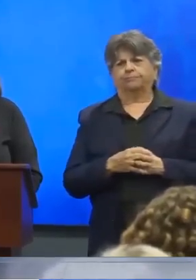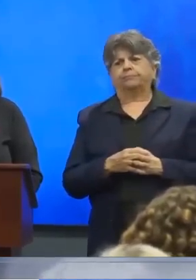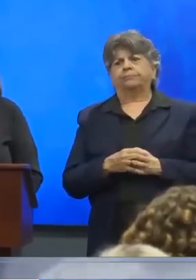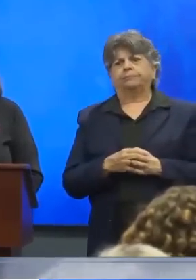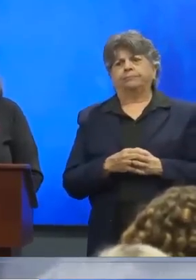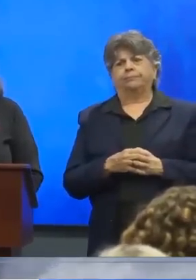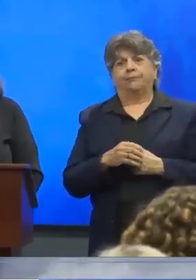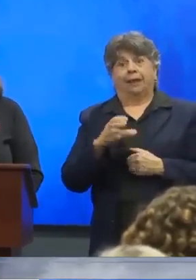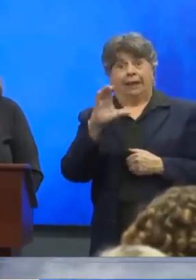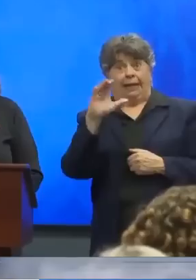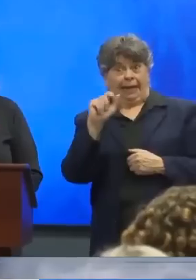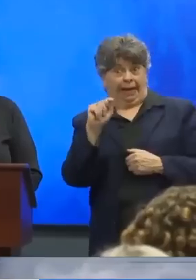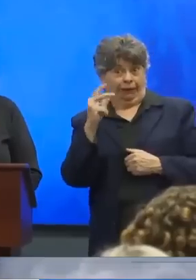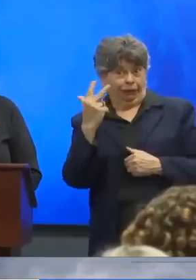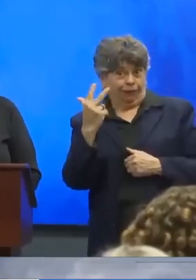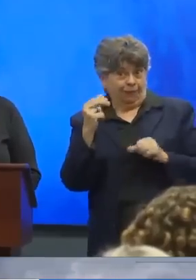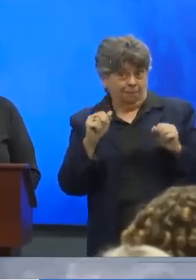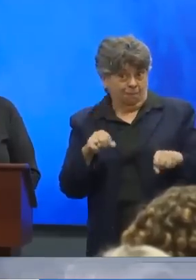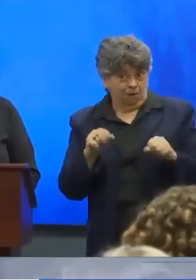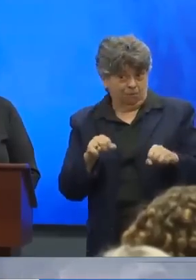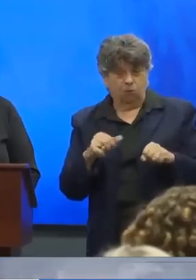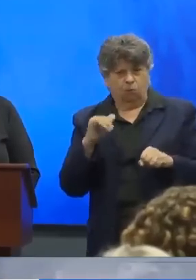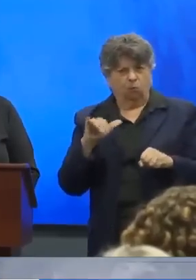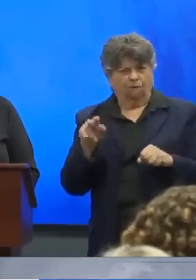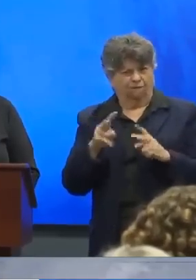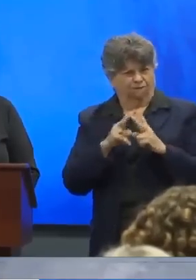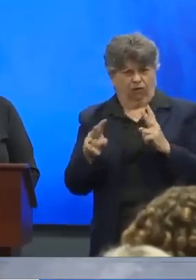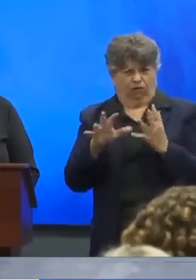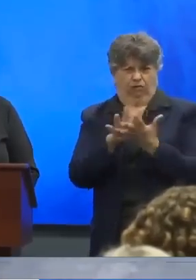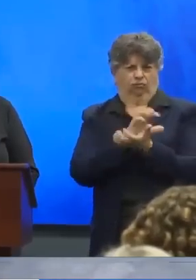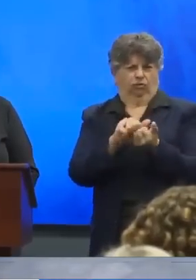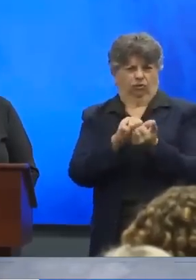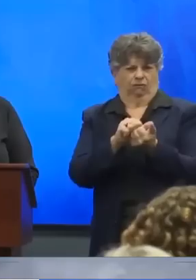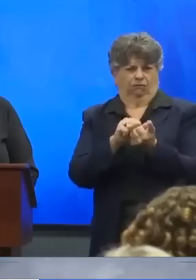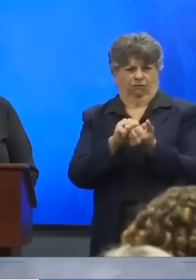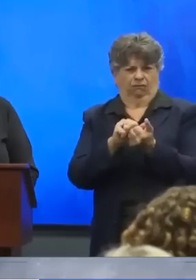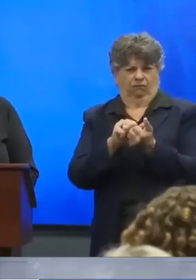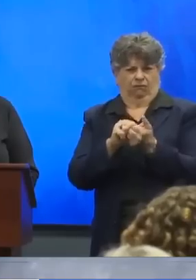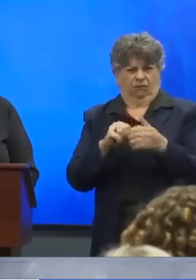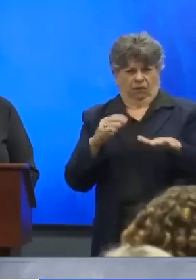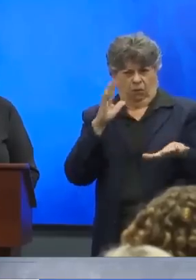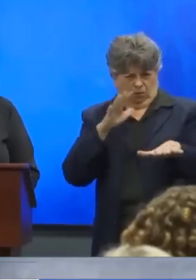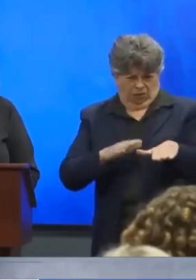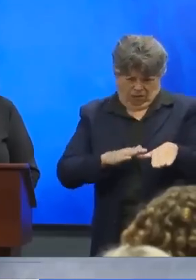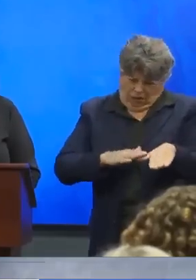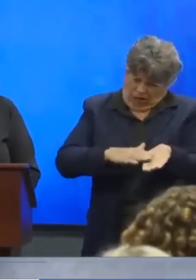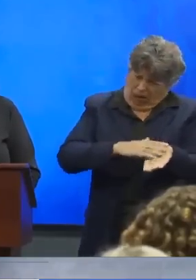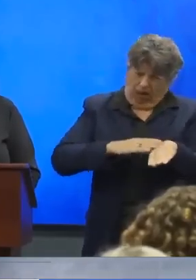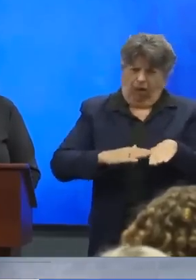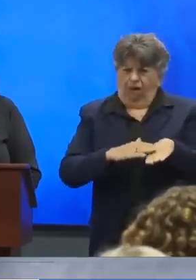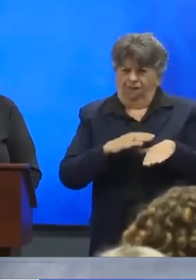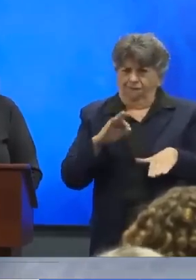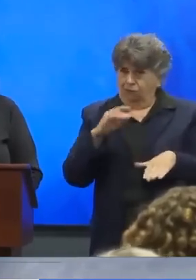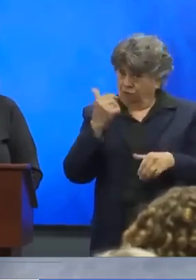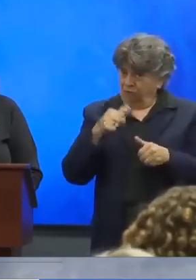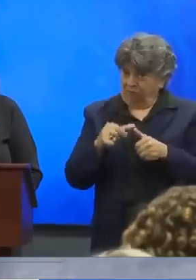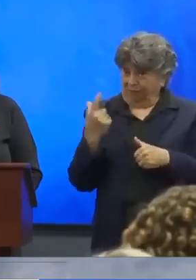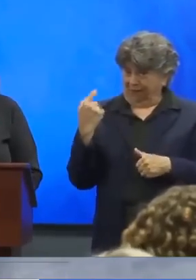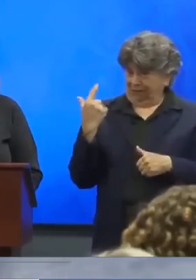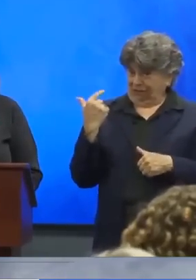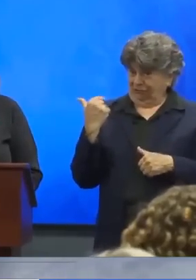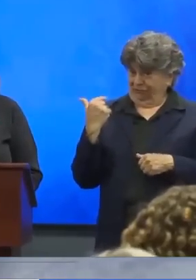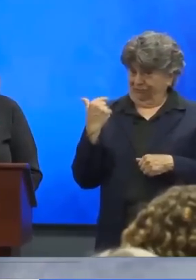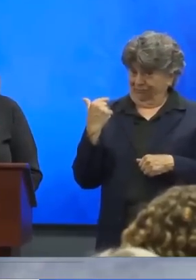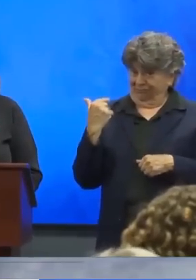major storm, right off the coast of Pinellas County. If we saw what happened last year, just takes a little shift in